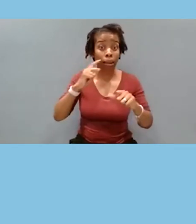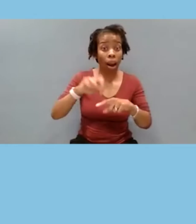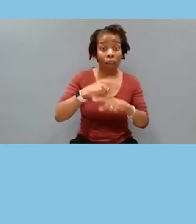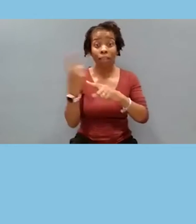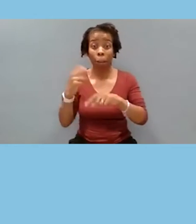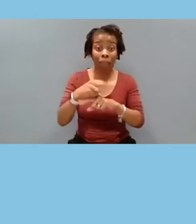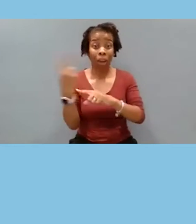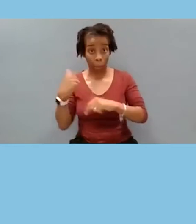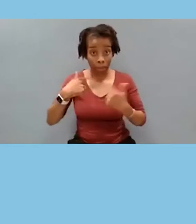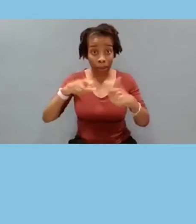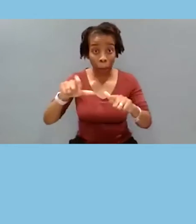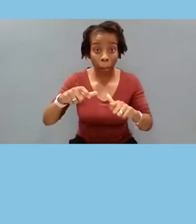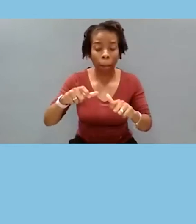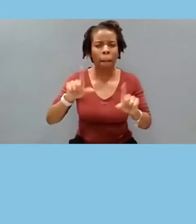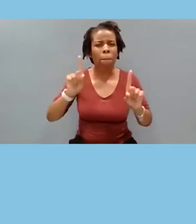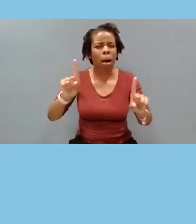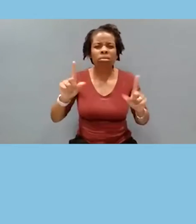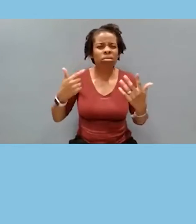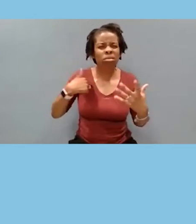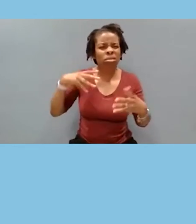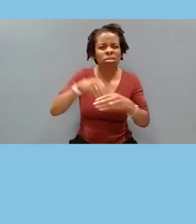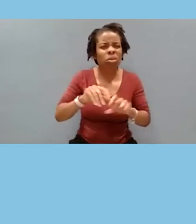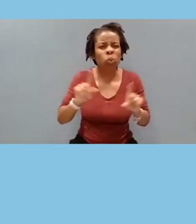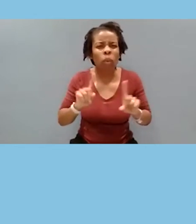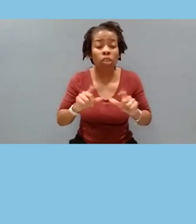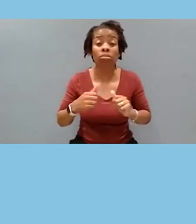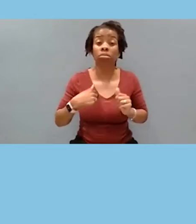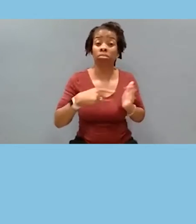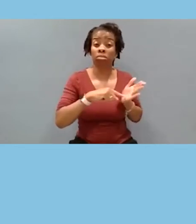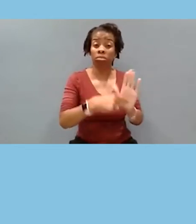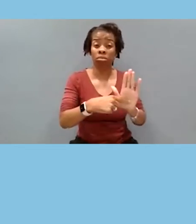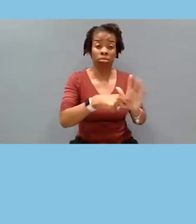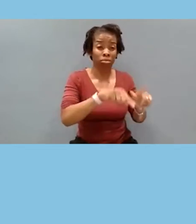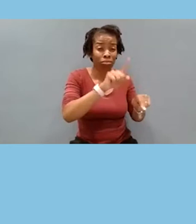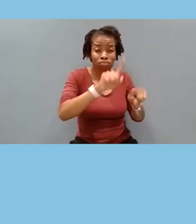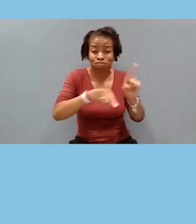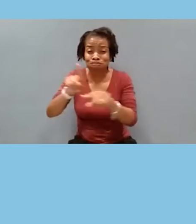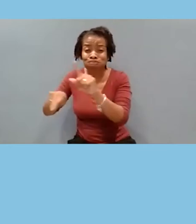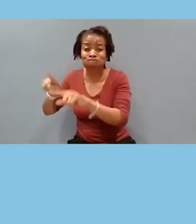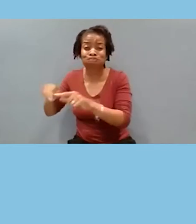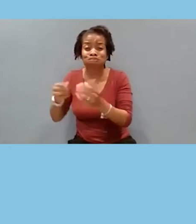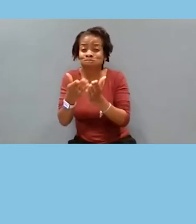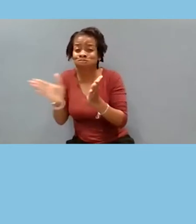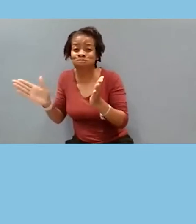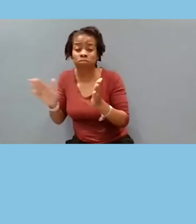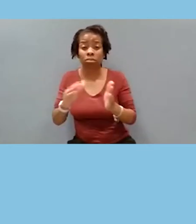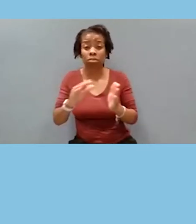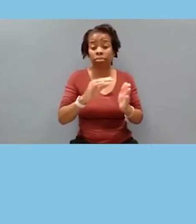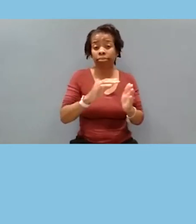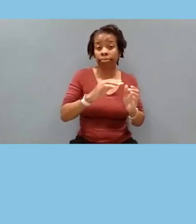I've shown such work to disabled, to mad, divergent, and dyslexic people, including myself.